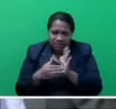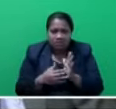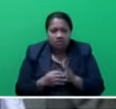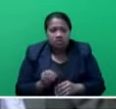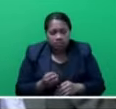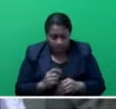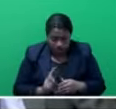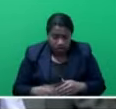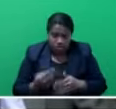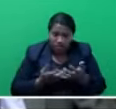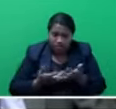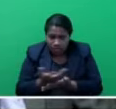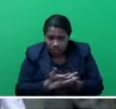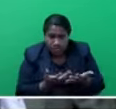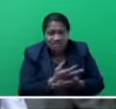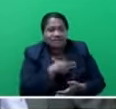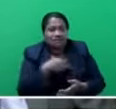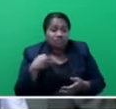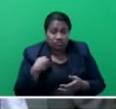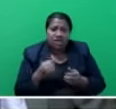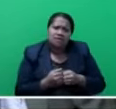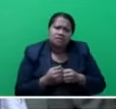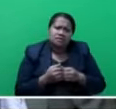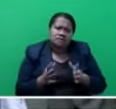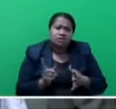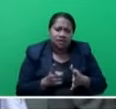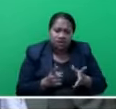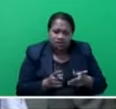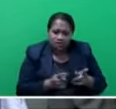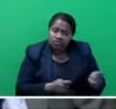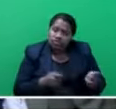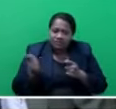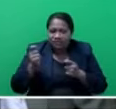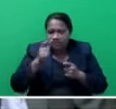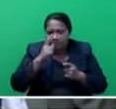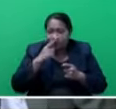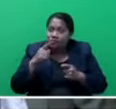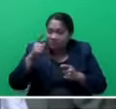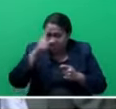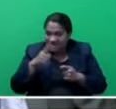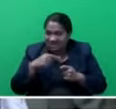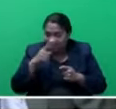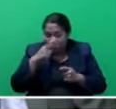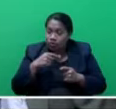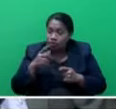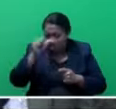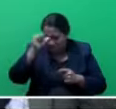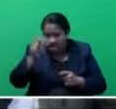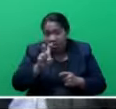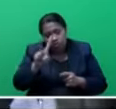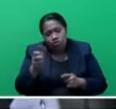ongoing negotiations, the ministry has started to transfer patients to India. We managed to send 2 across, and we have another 11